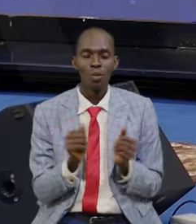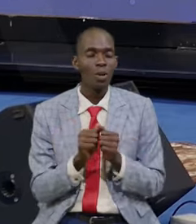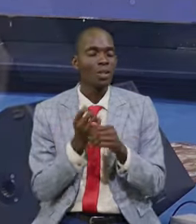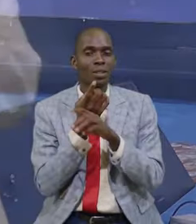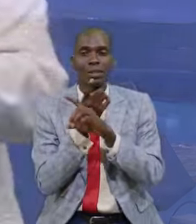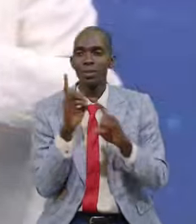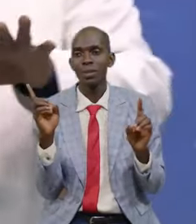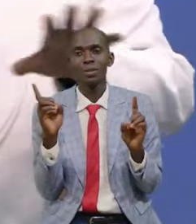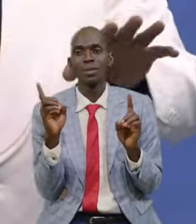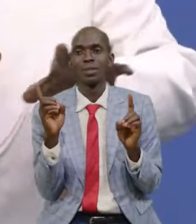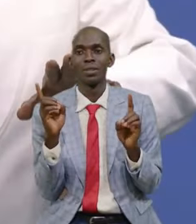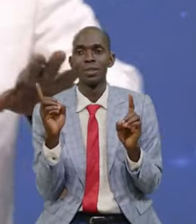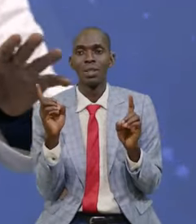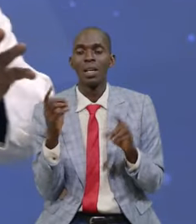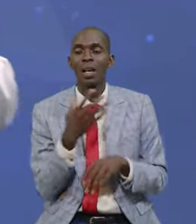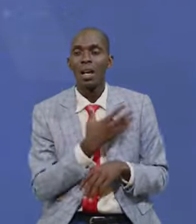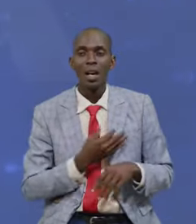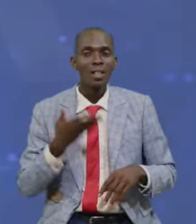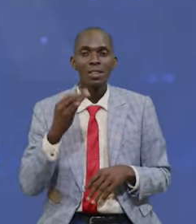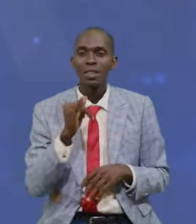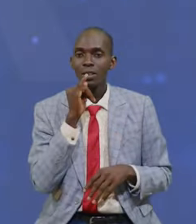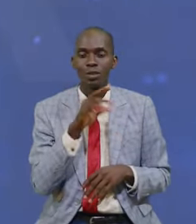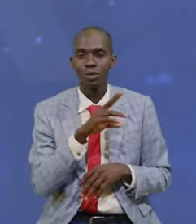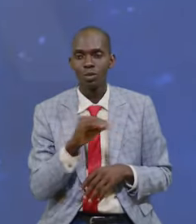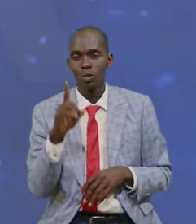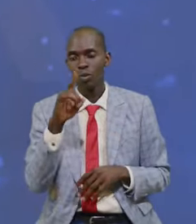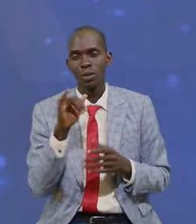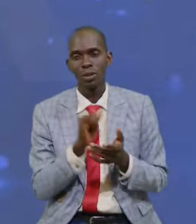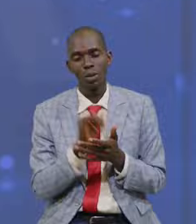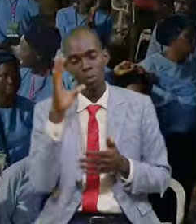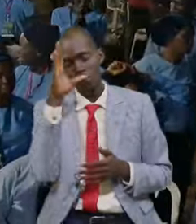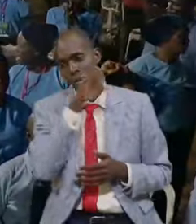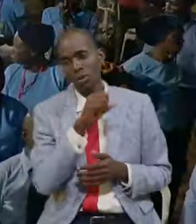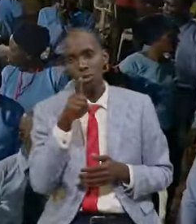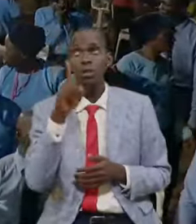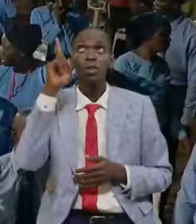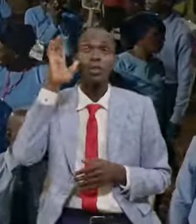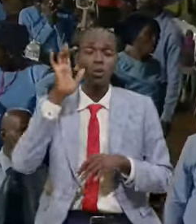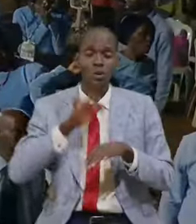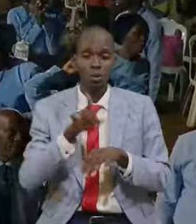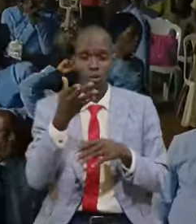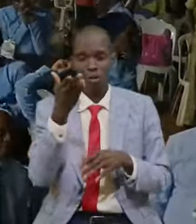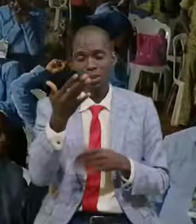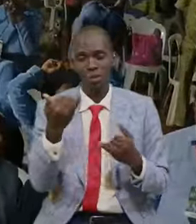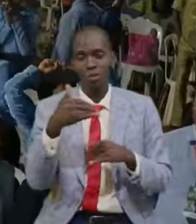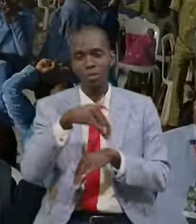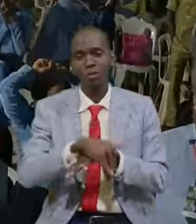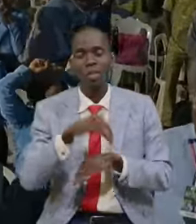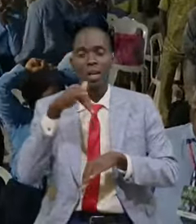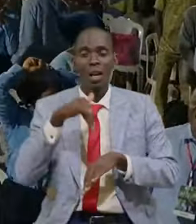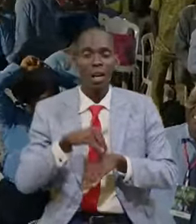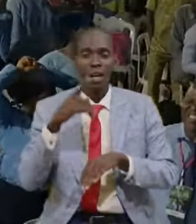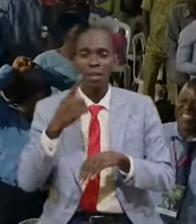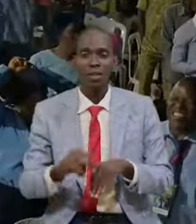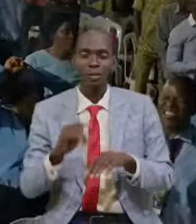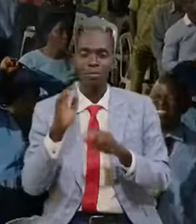deliverance. And there's no exception, he'll touch you there tonight. At the mention of the name of